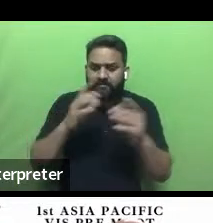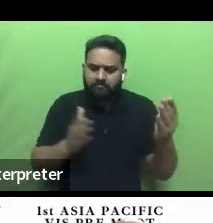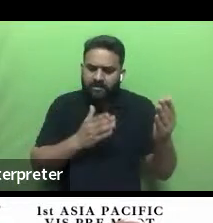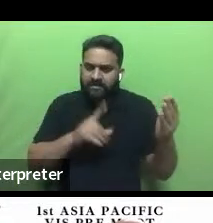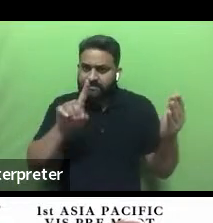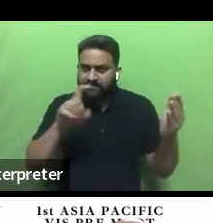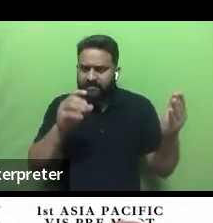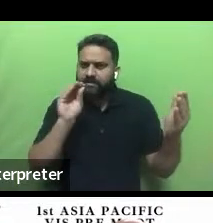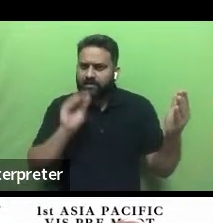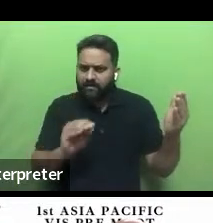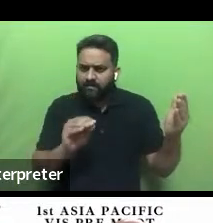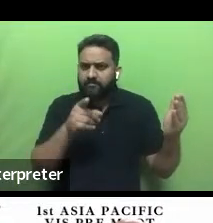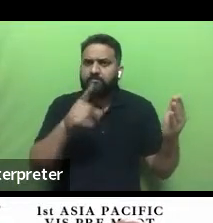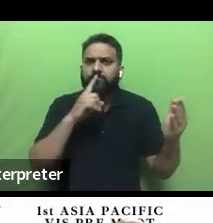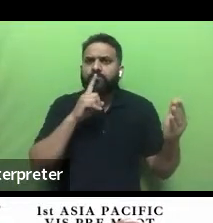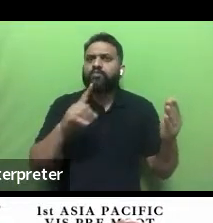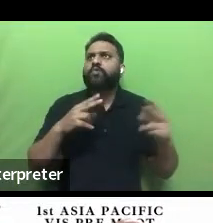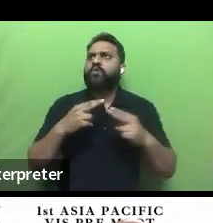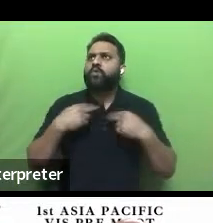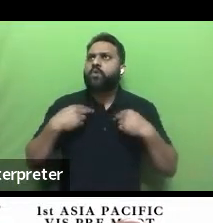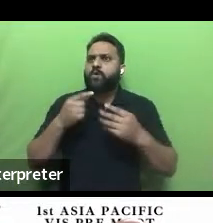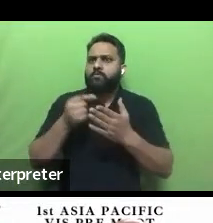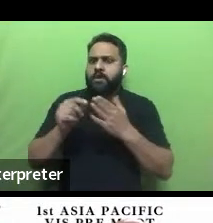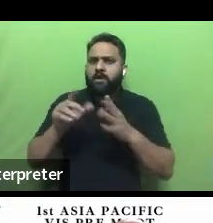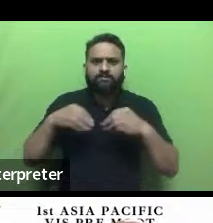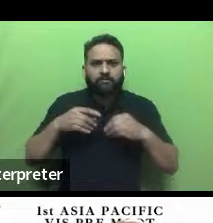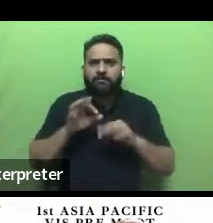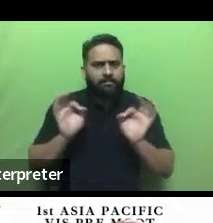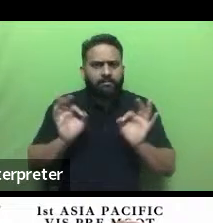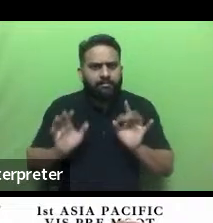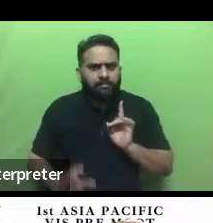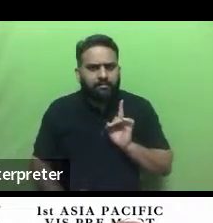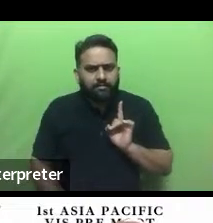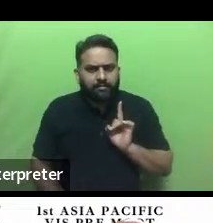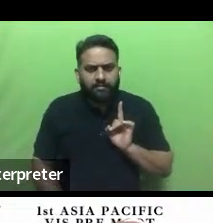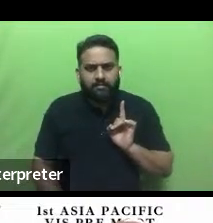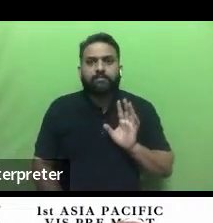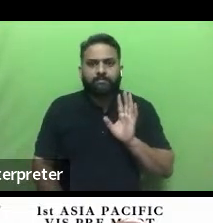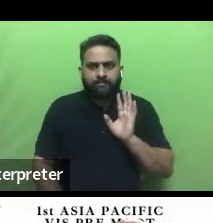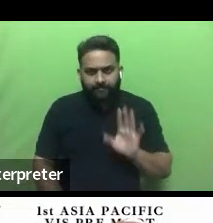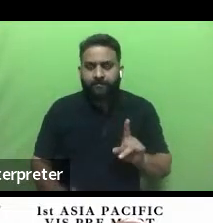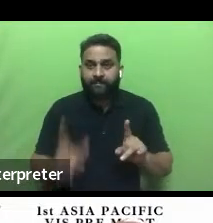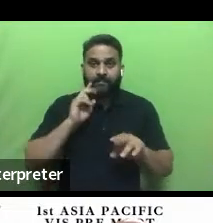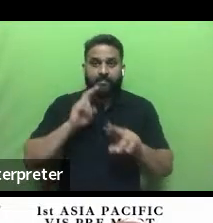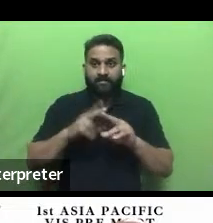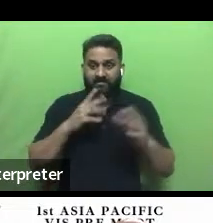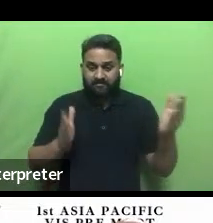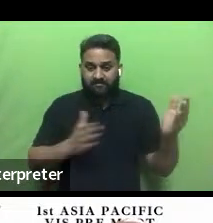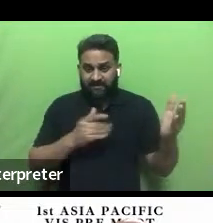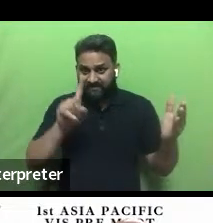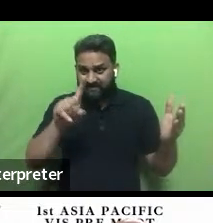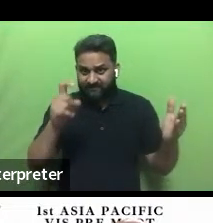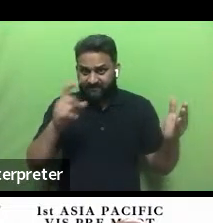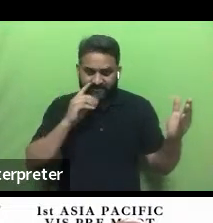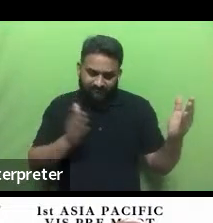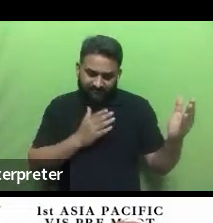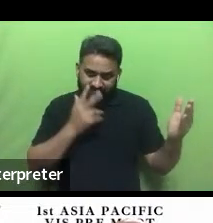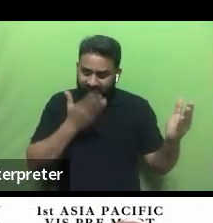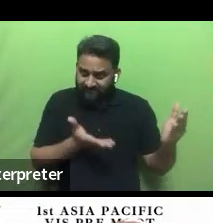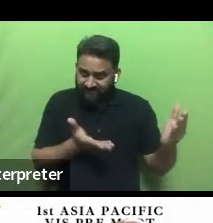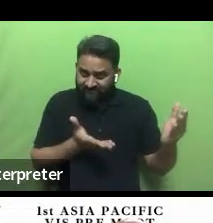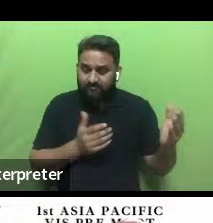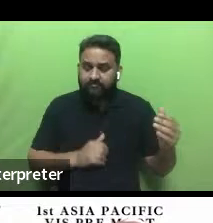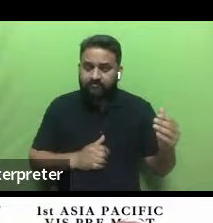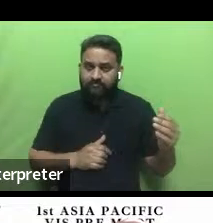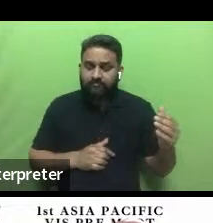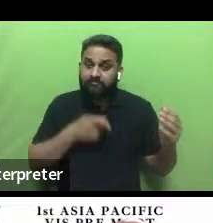was not a legally binding acceptance. If I may direct the tribunal to page 17 of the record, that